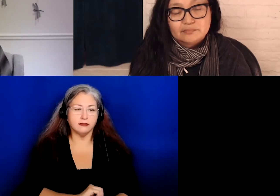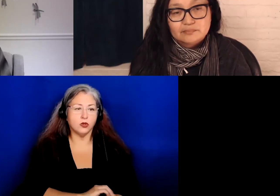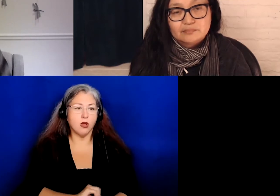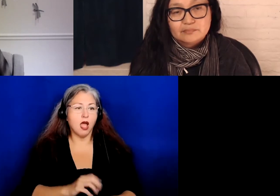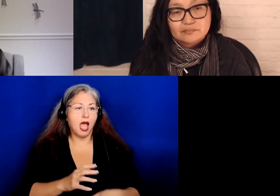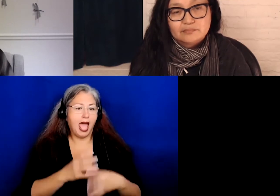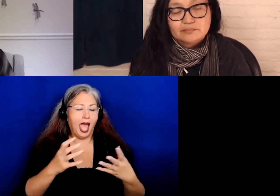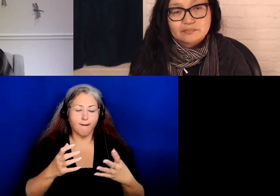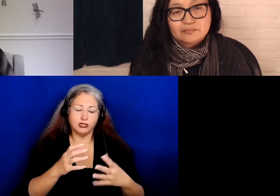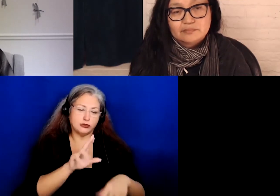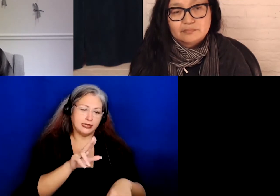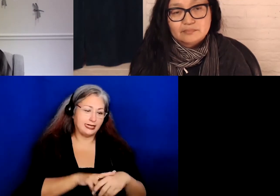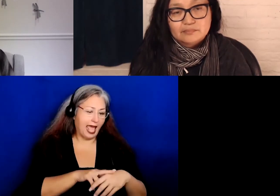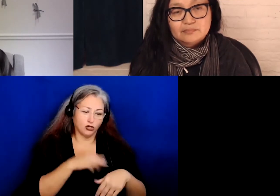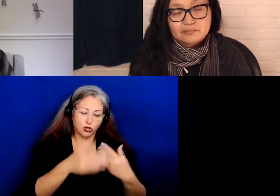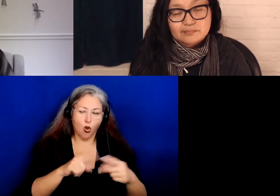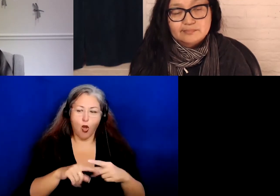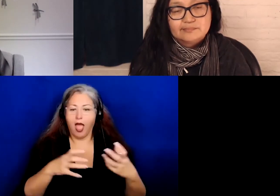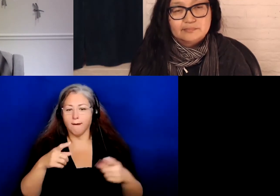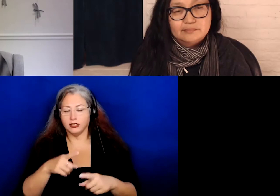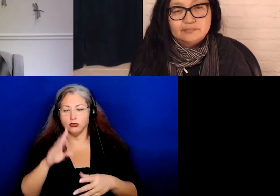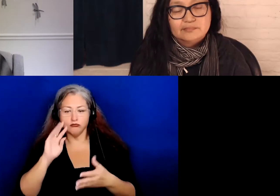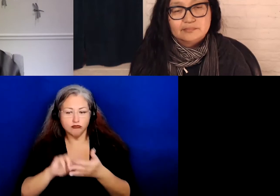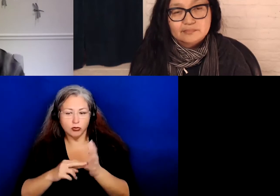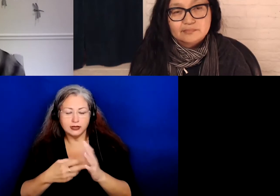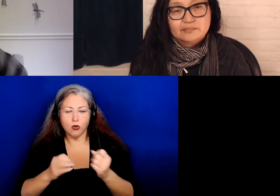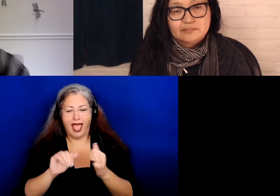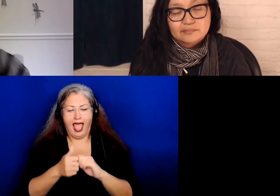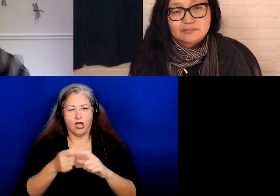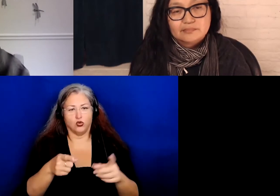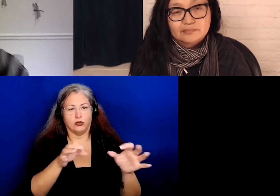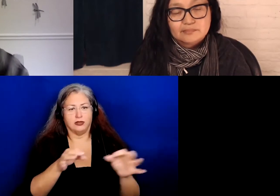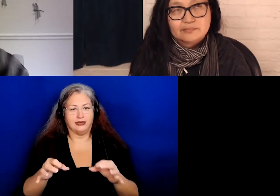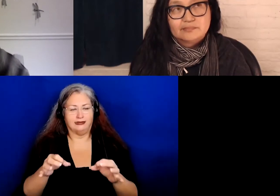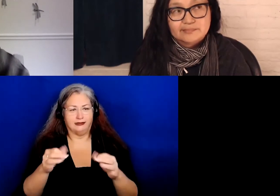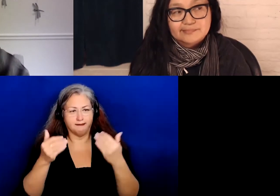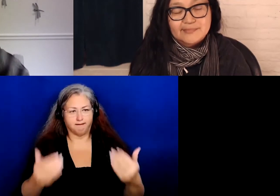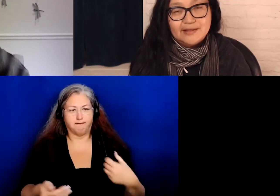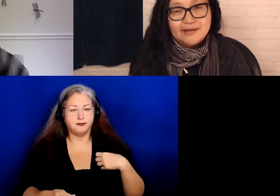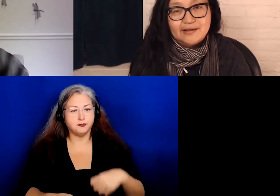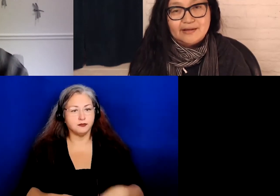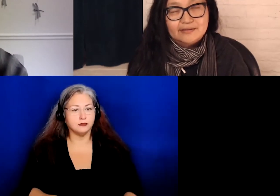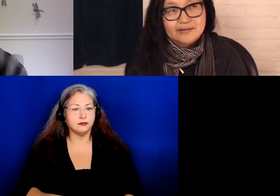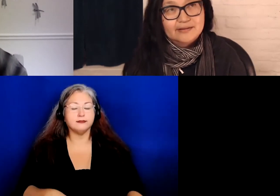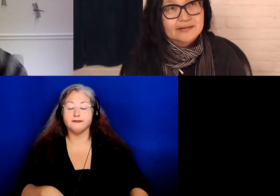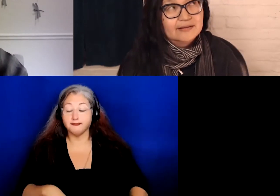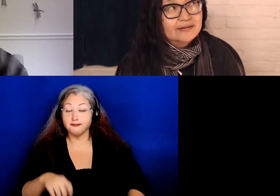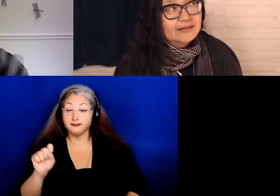it was organic and how much of it was artifice, and how did you ultimately make those decisions?